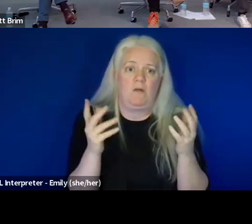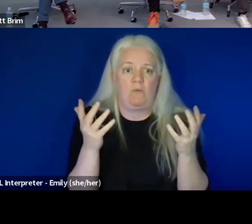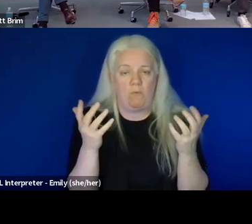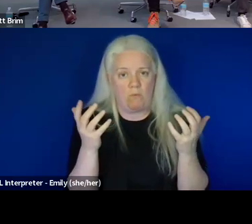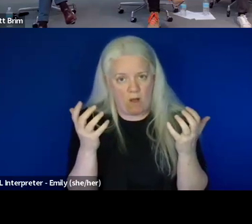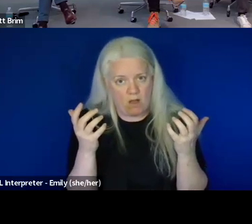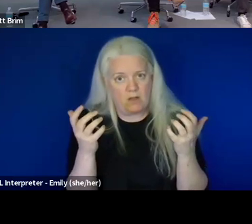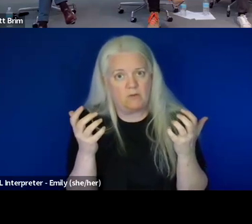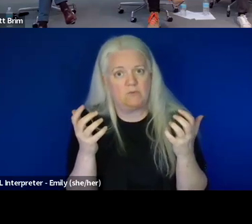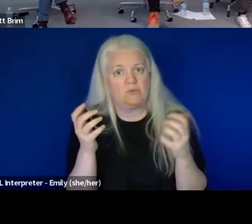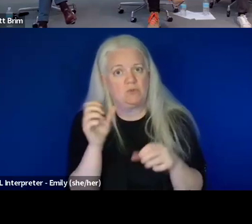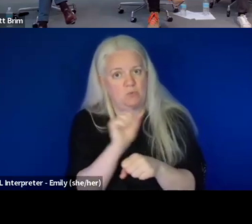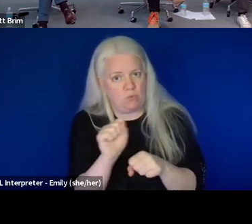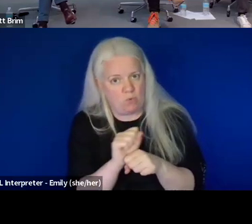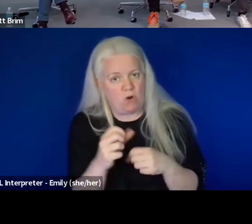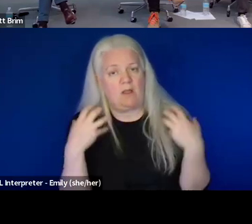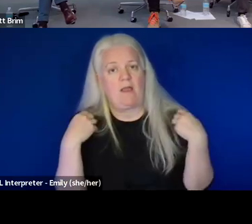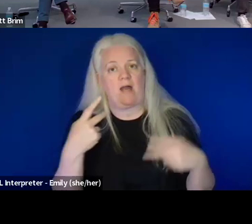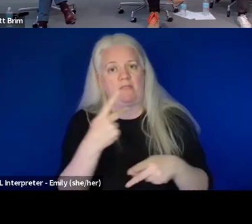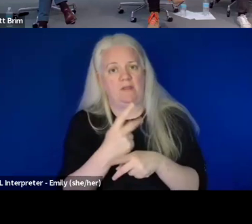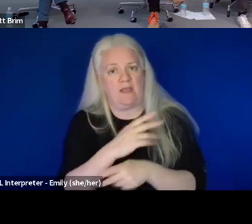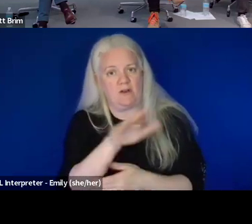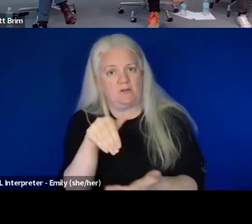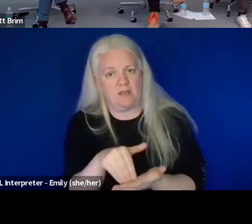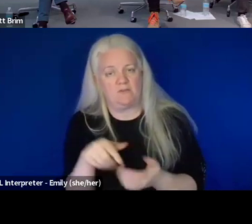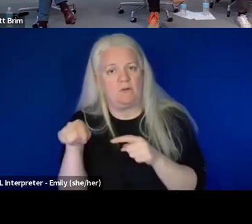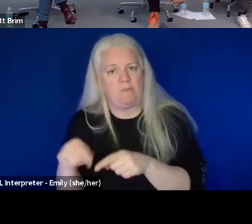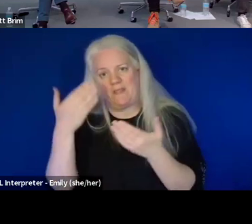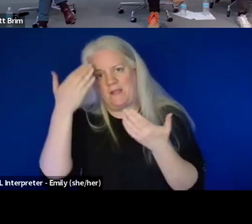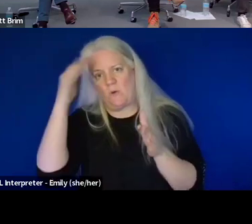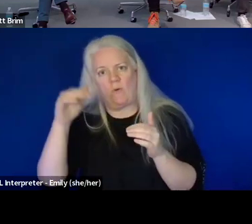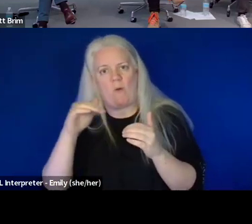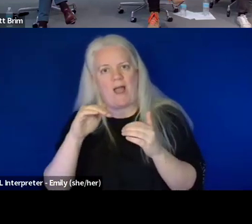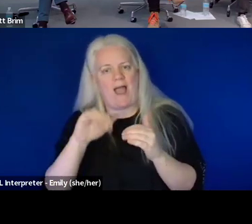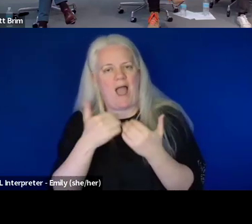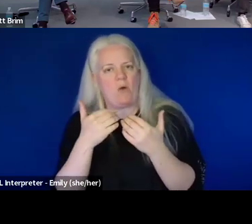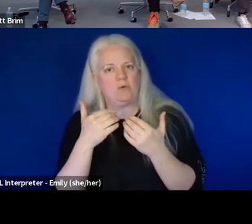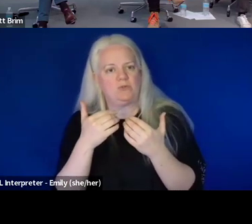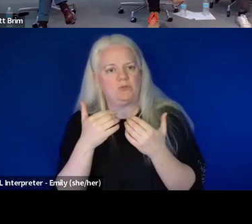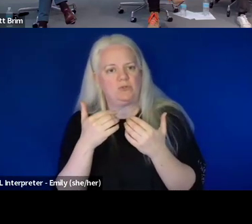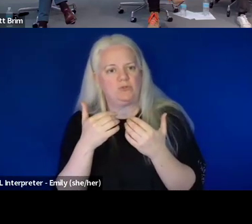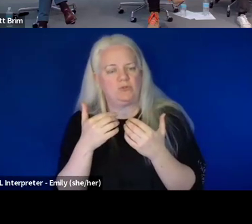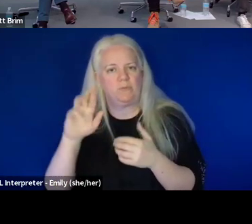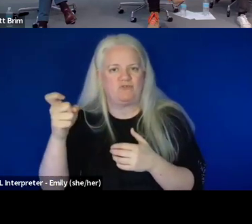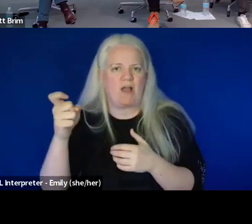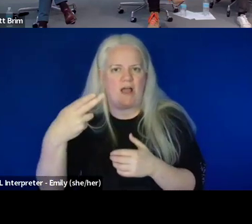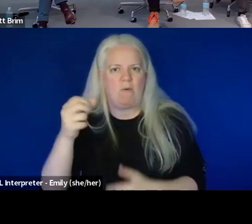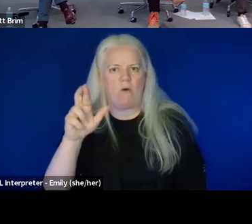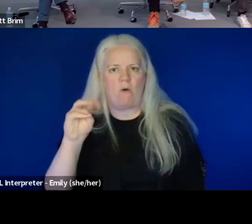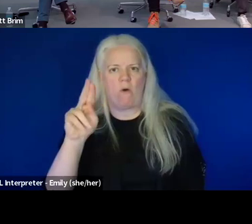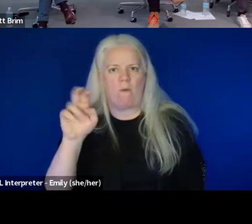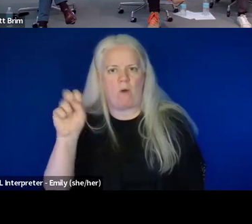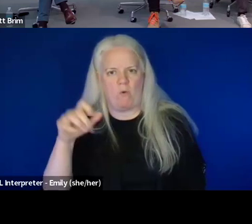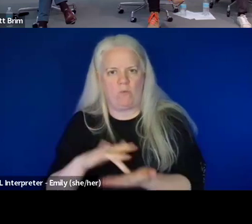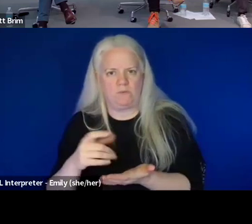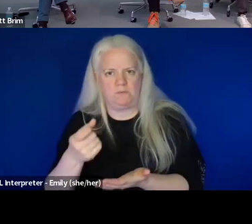healthcare center that are working there, but they may not know how to properly prescribe hormones. So that can be like,